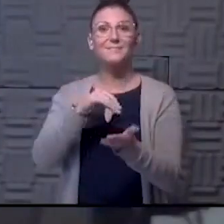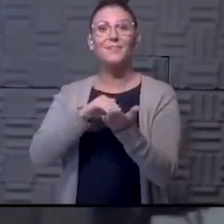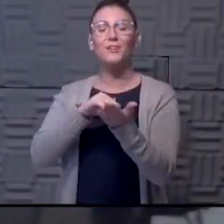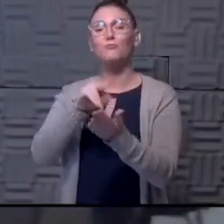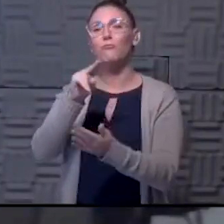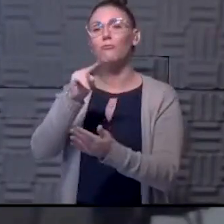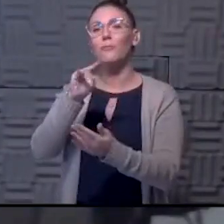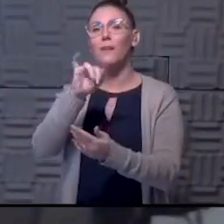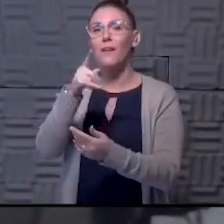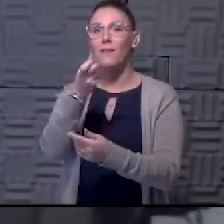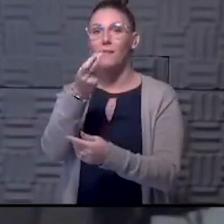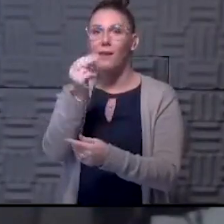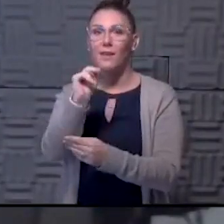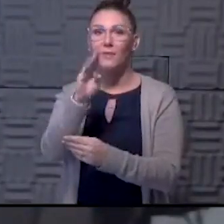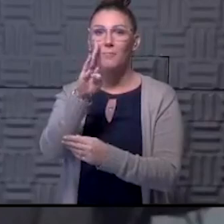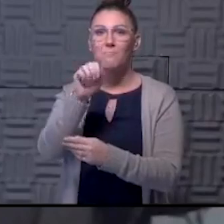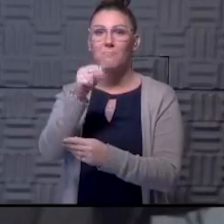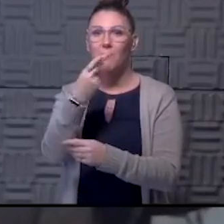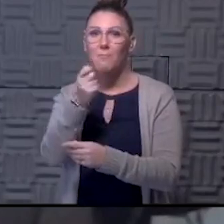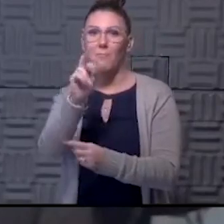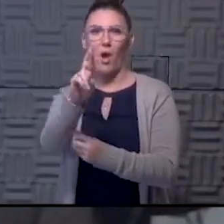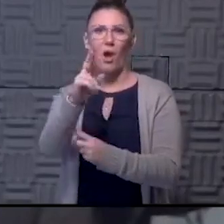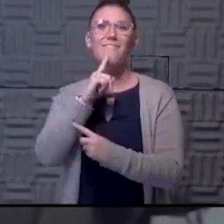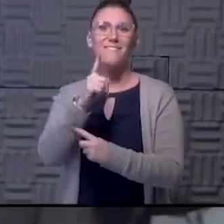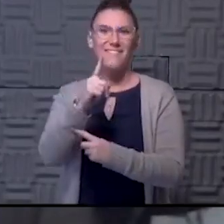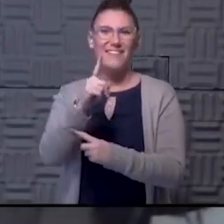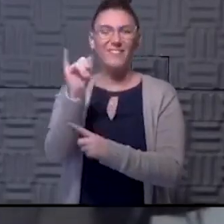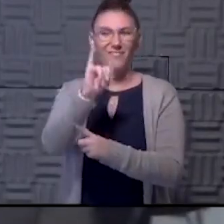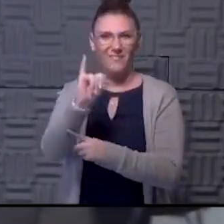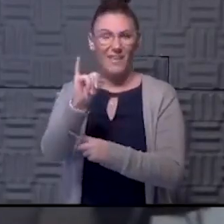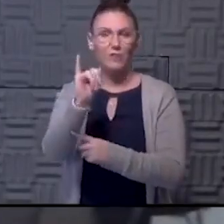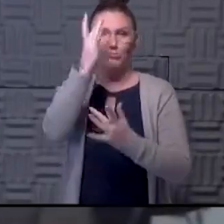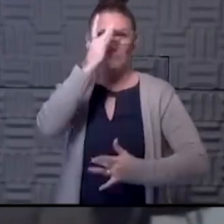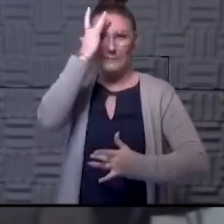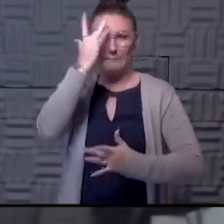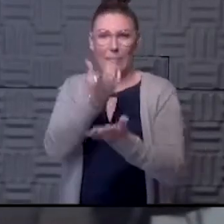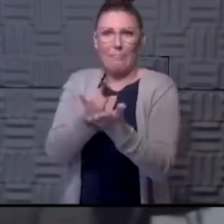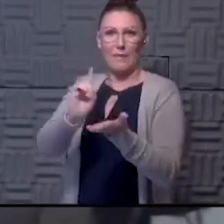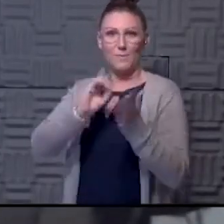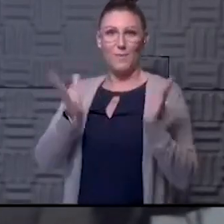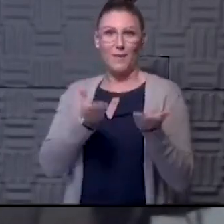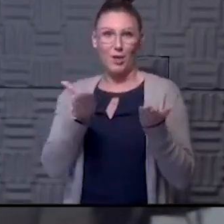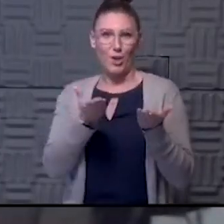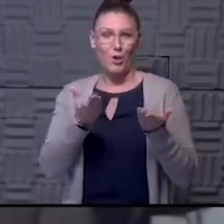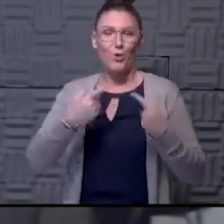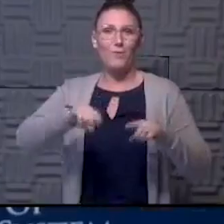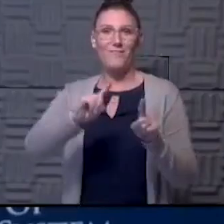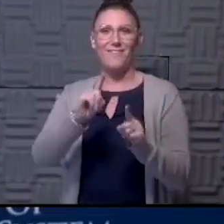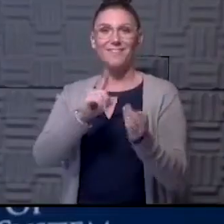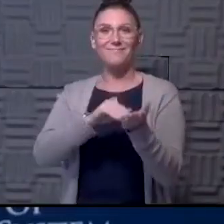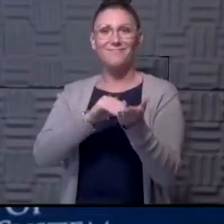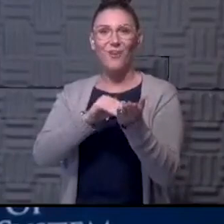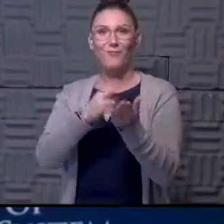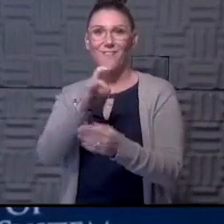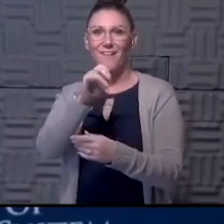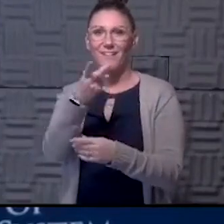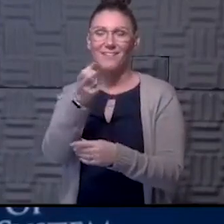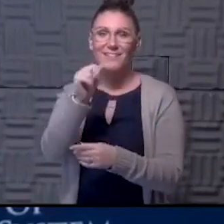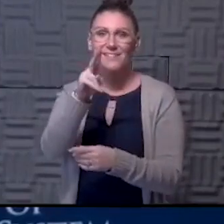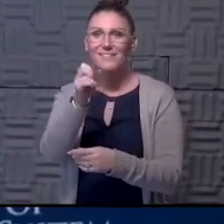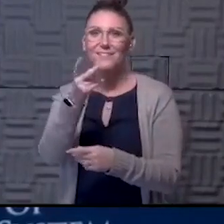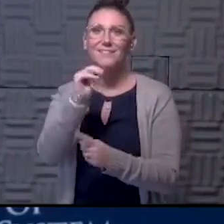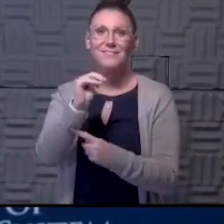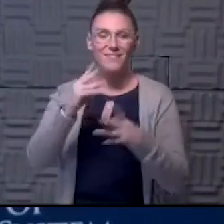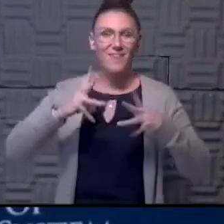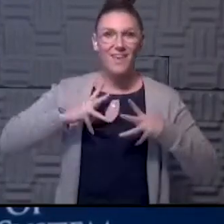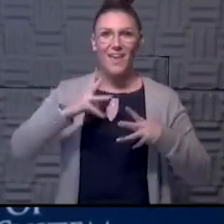who's one of our fine infectious disease docs, he was here with us last week when Doc Hawk was on vacation, is back, along with Kim Dixon, our Assistant Chief Nursing